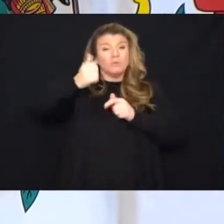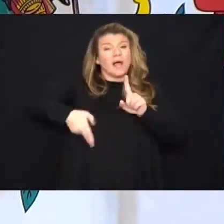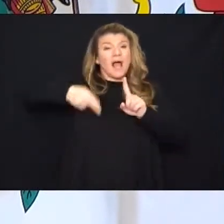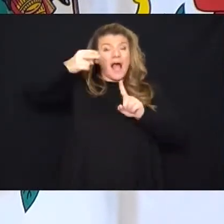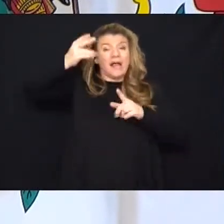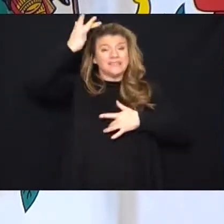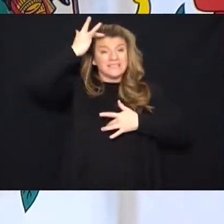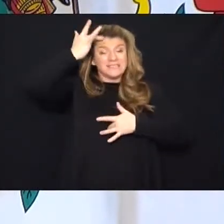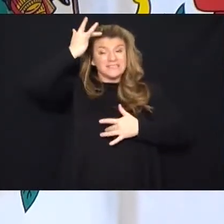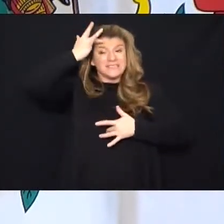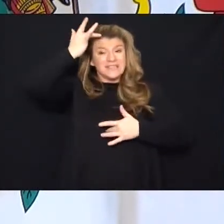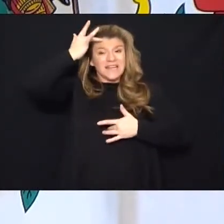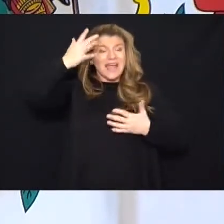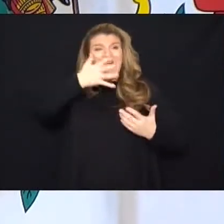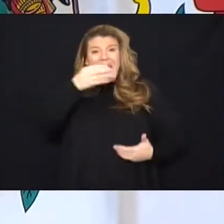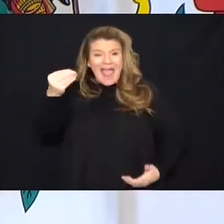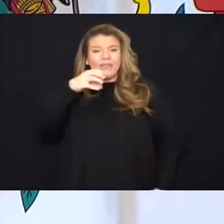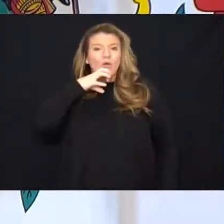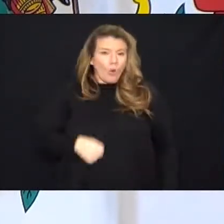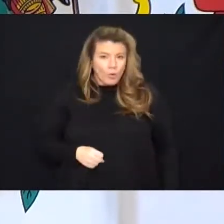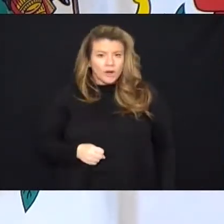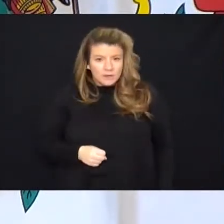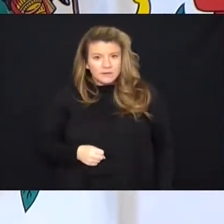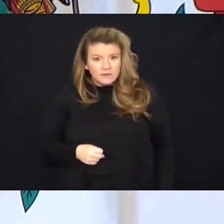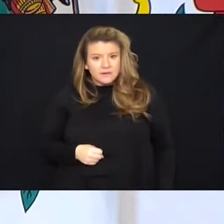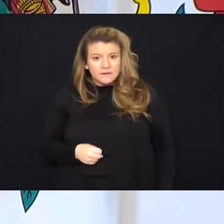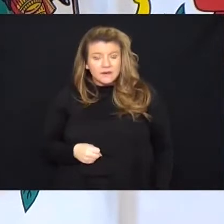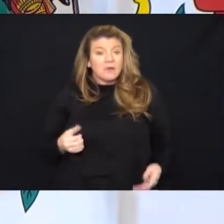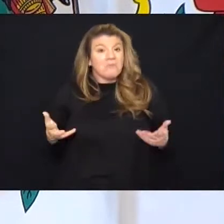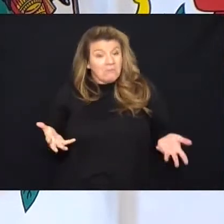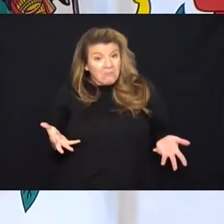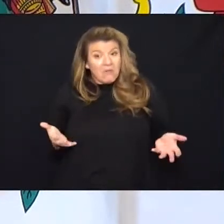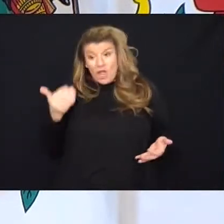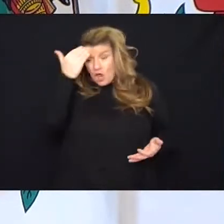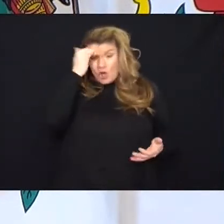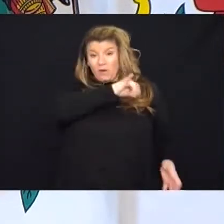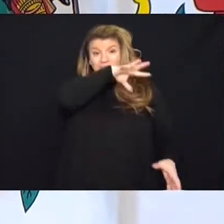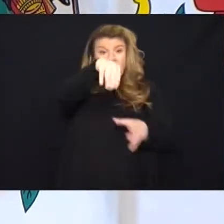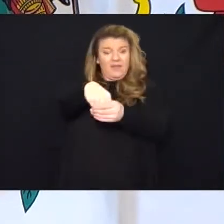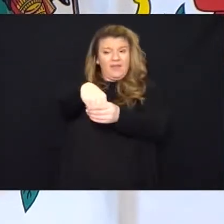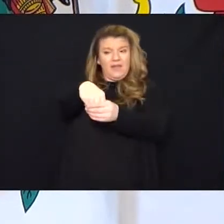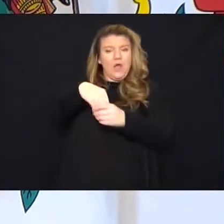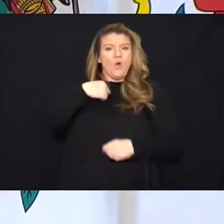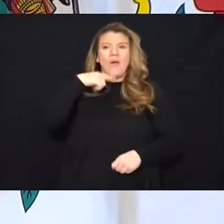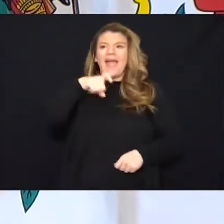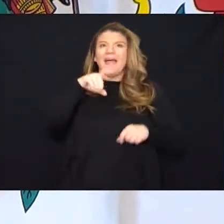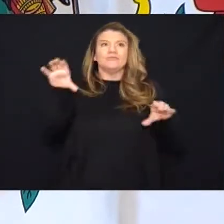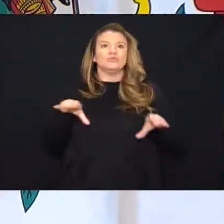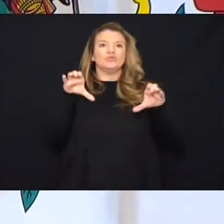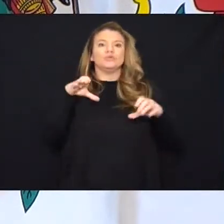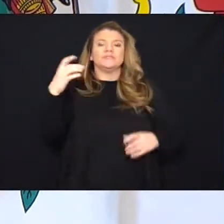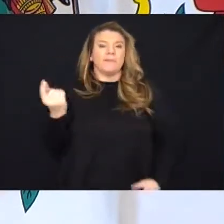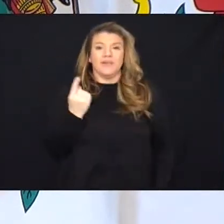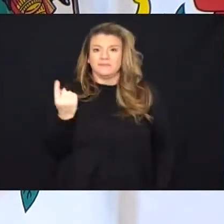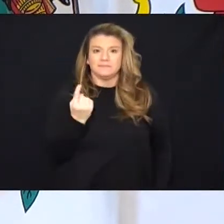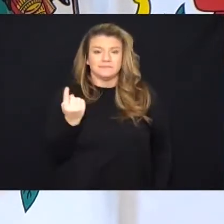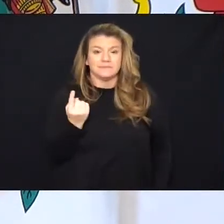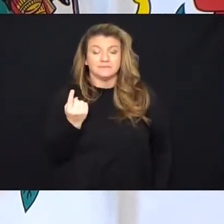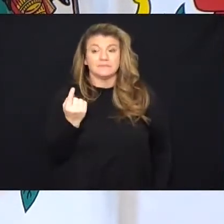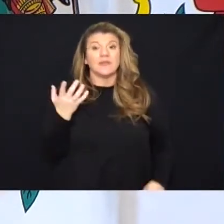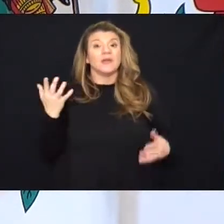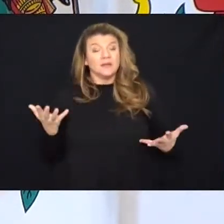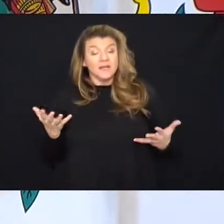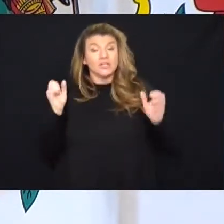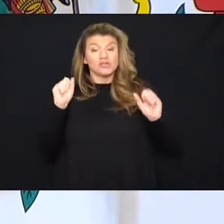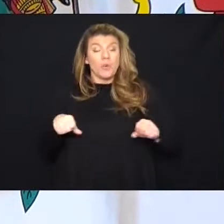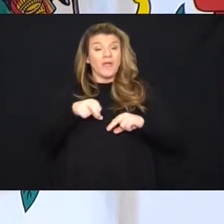know that West Virginians are old. Now, with all of that, we got to do something. Either we sit back and